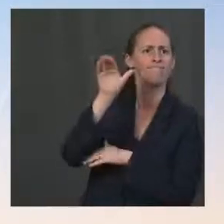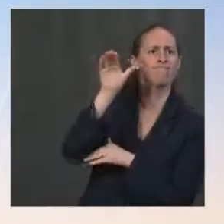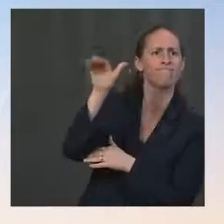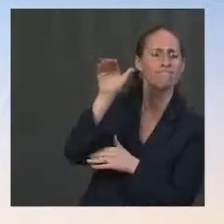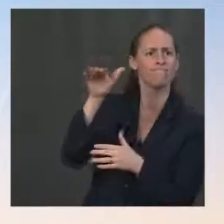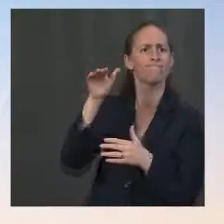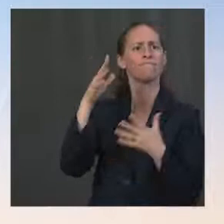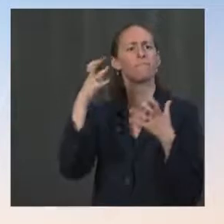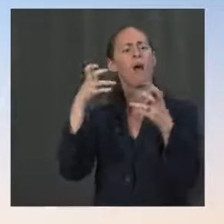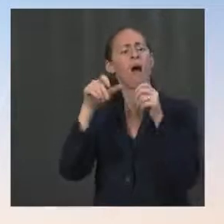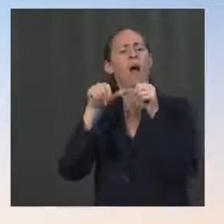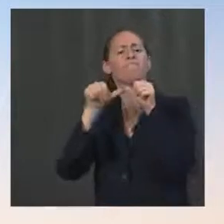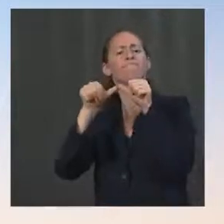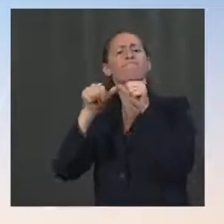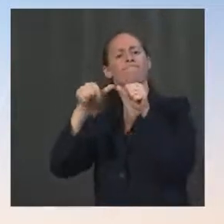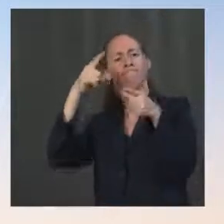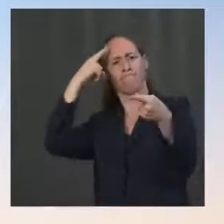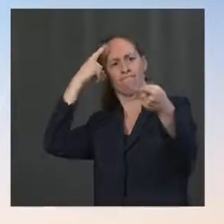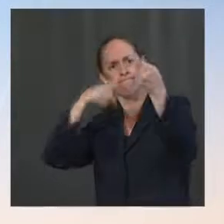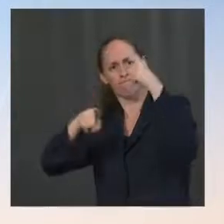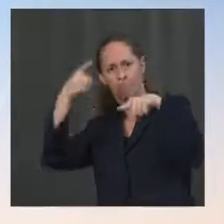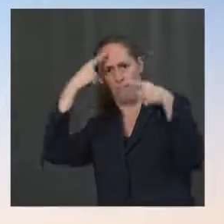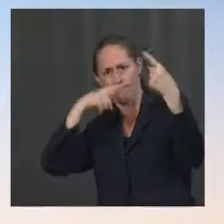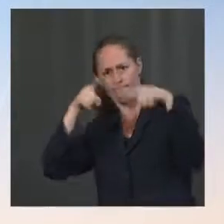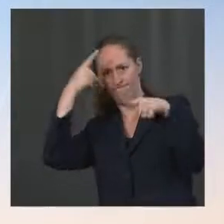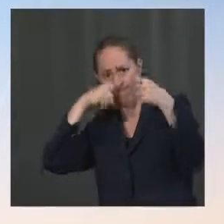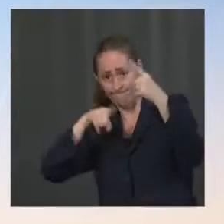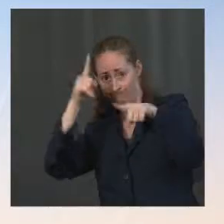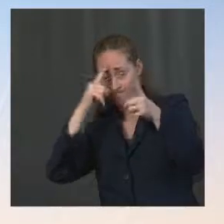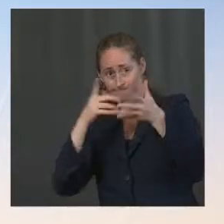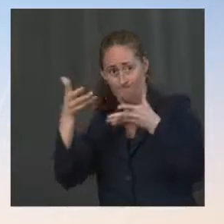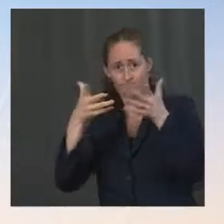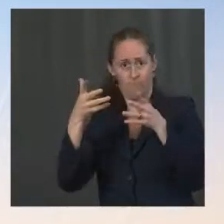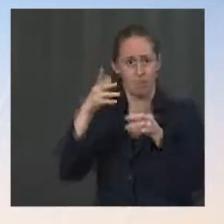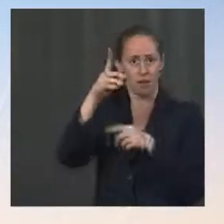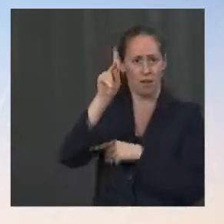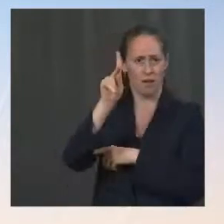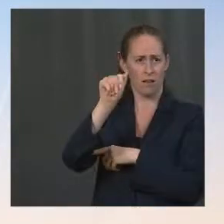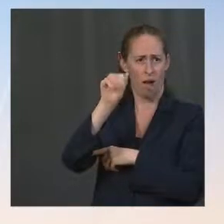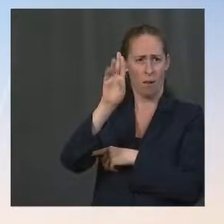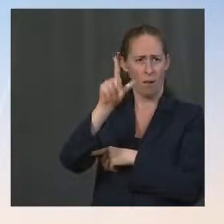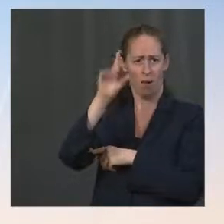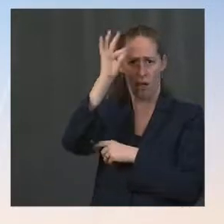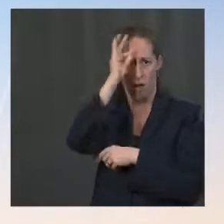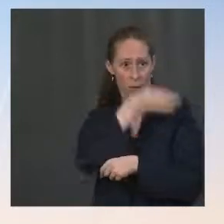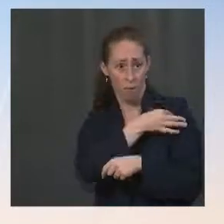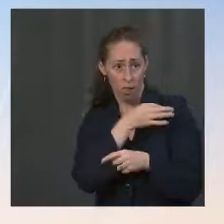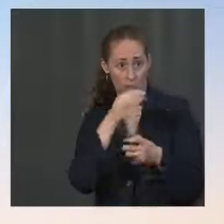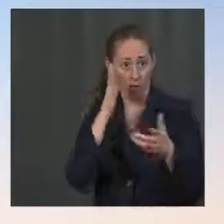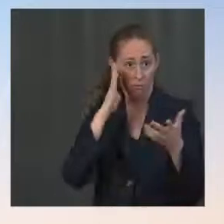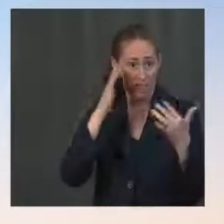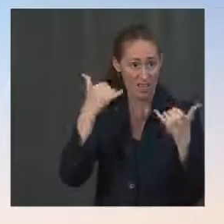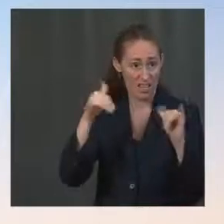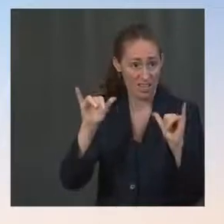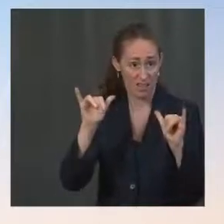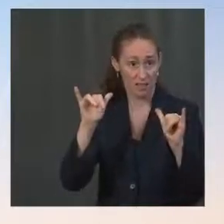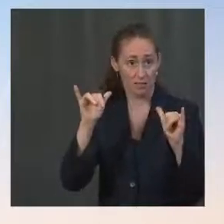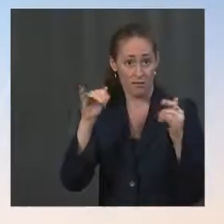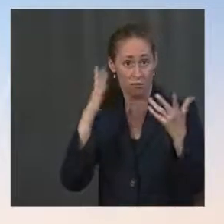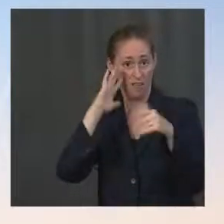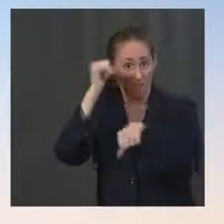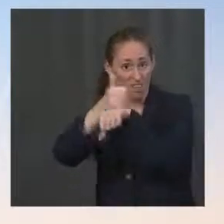talk a little bit about what the thinking is here at the White House about whether that's appropriate and how or if that would